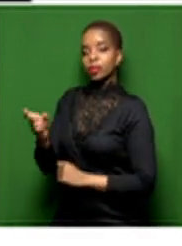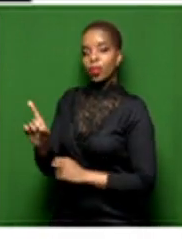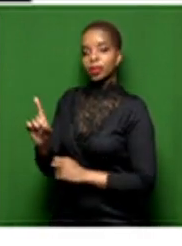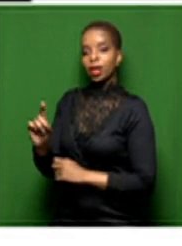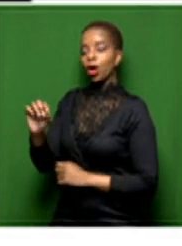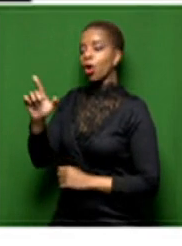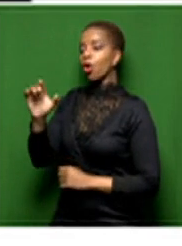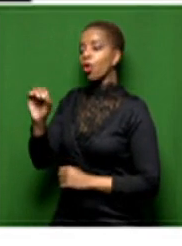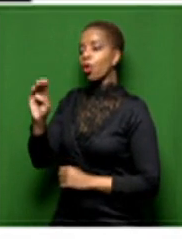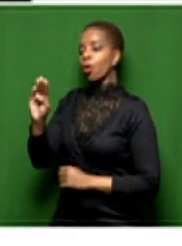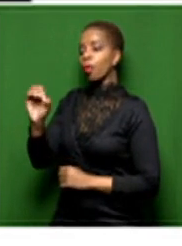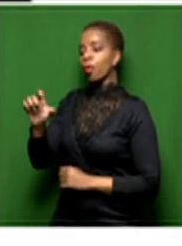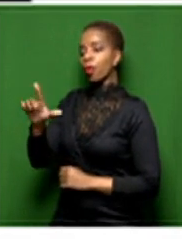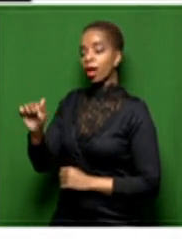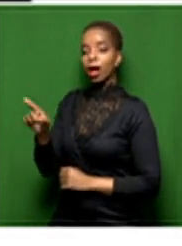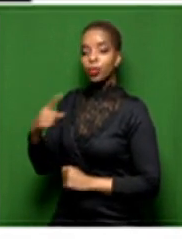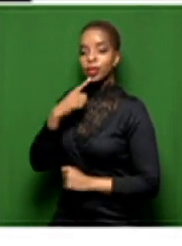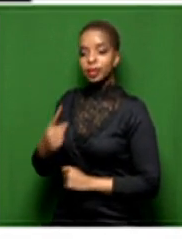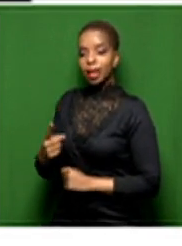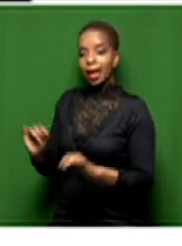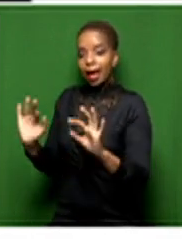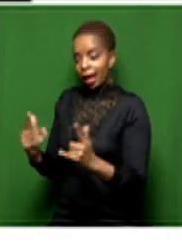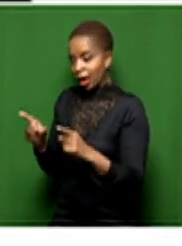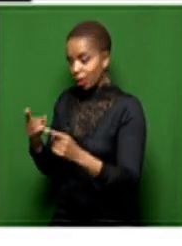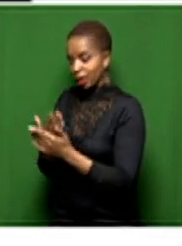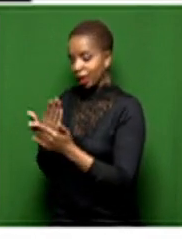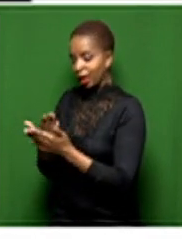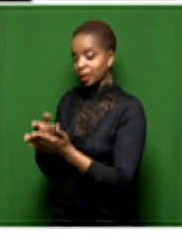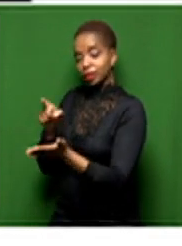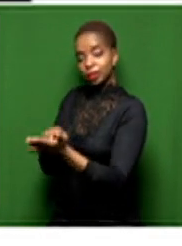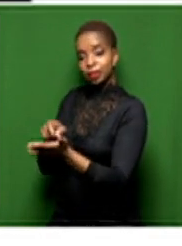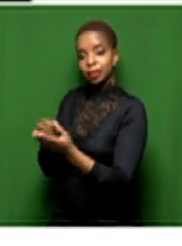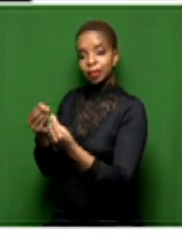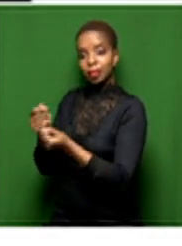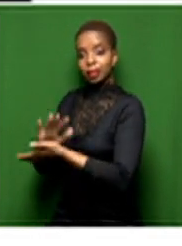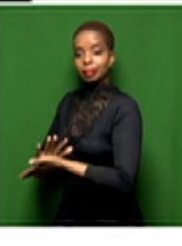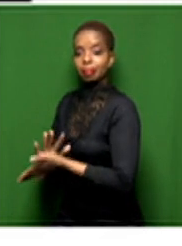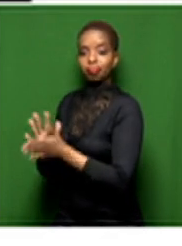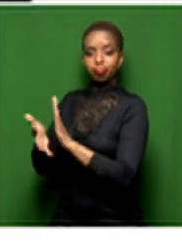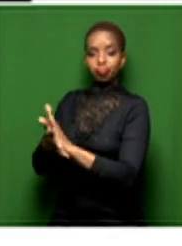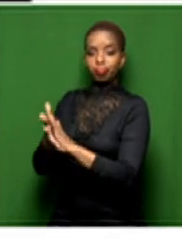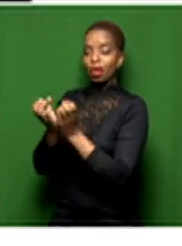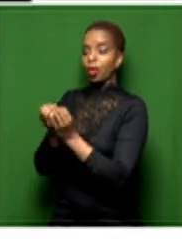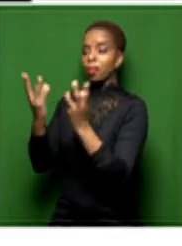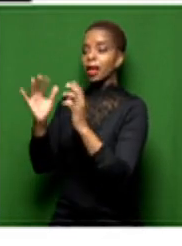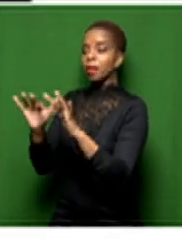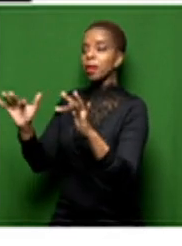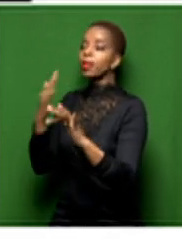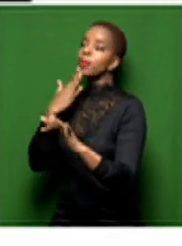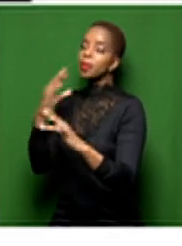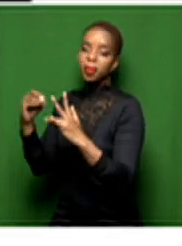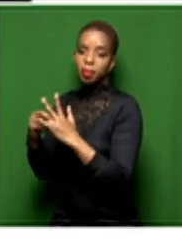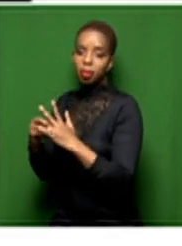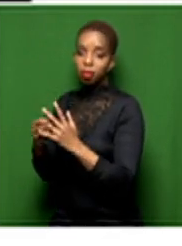be one of the debt drivers for newlyweds. Well, I suppose not so many traditionalists will be so happy with